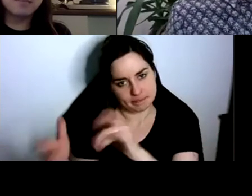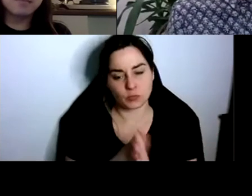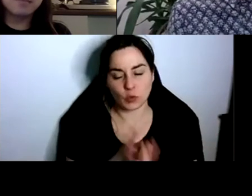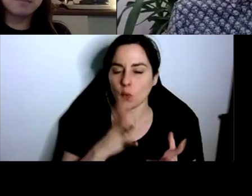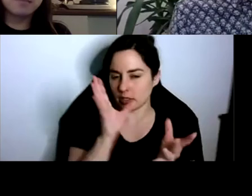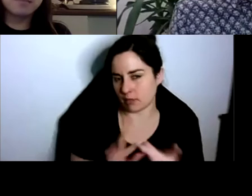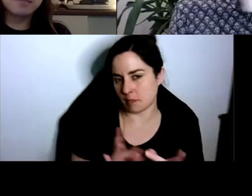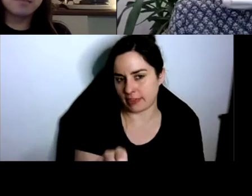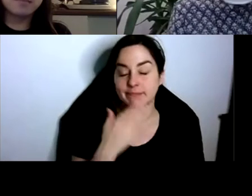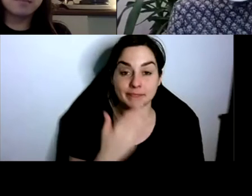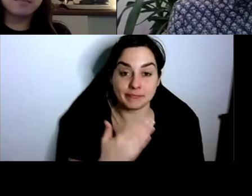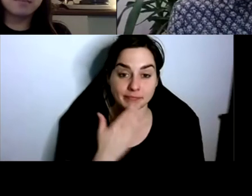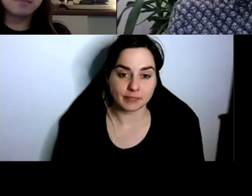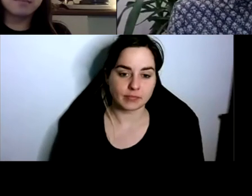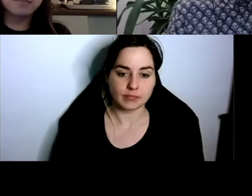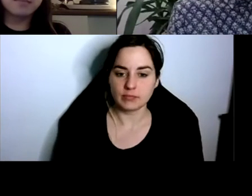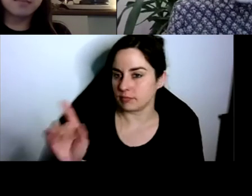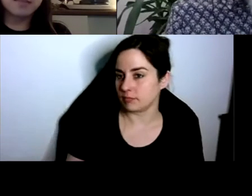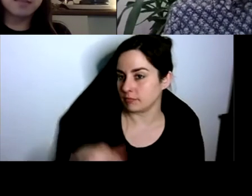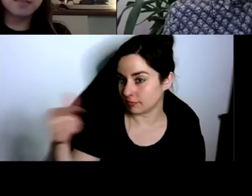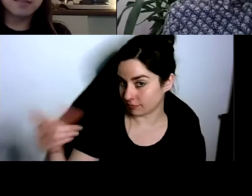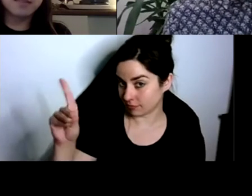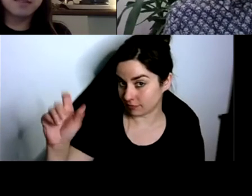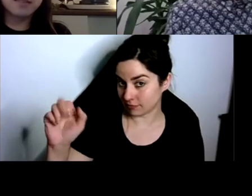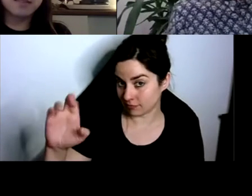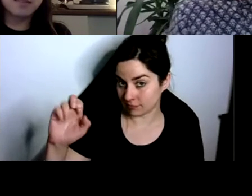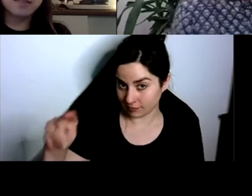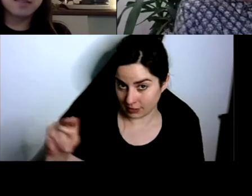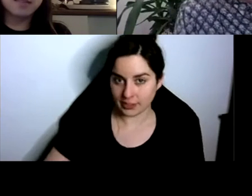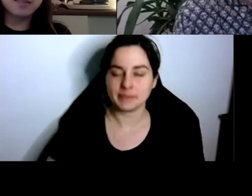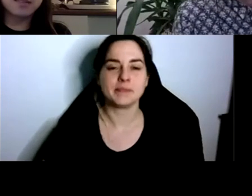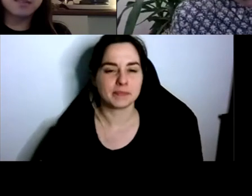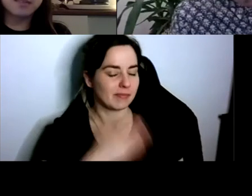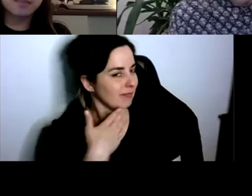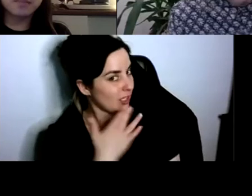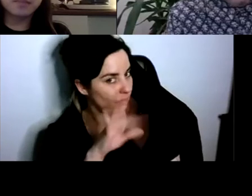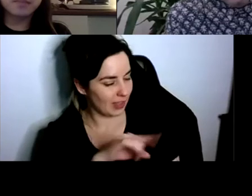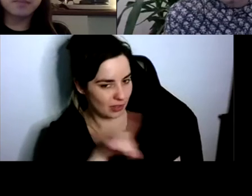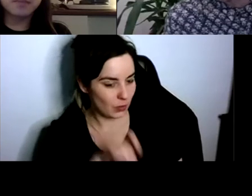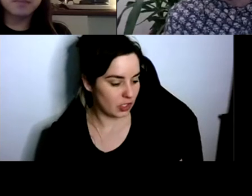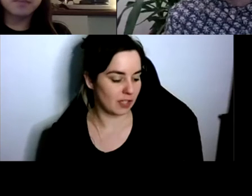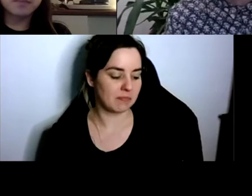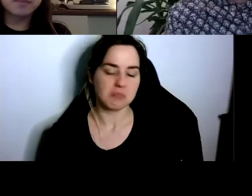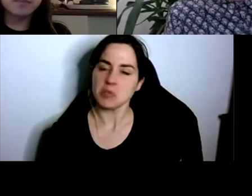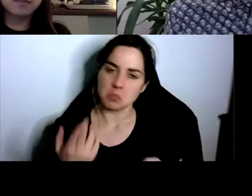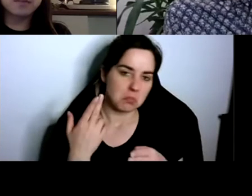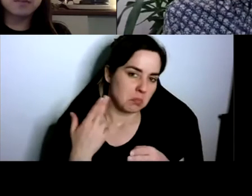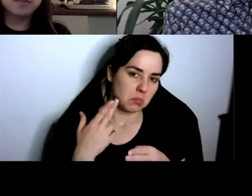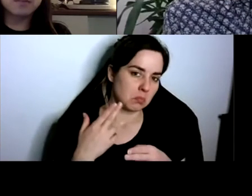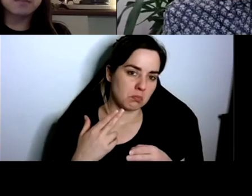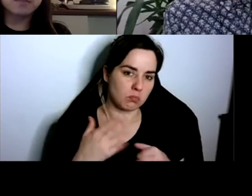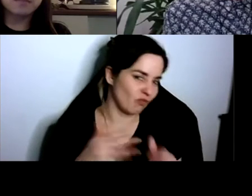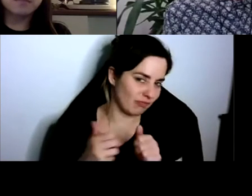you, Scott. Darian? Yeah, thanks for this question. To quickly jump in